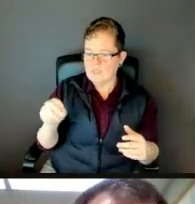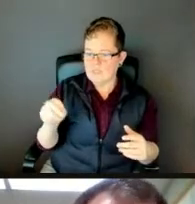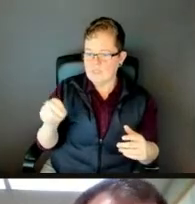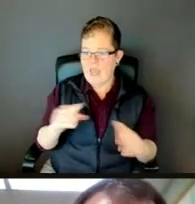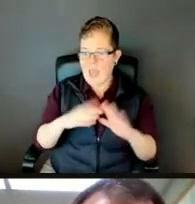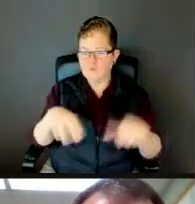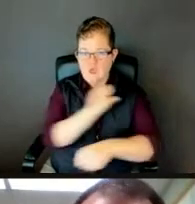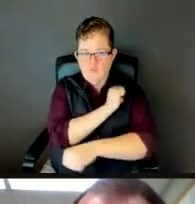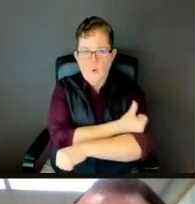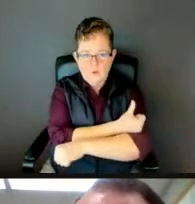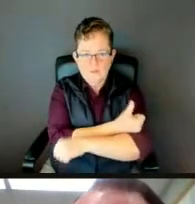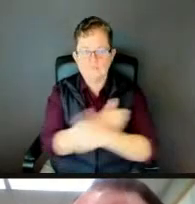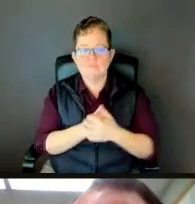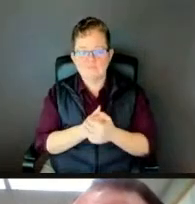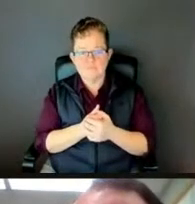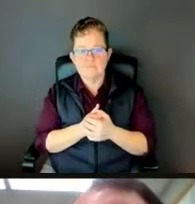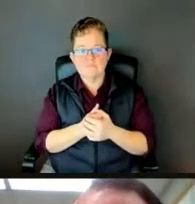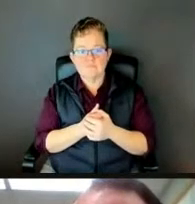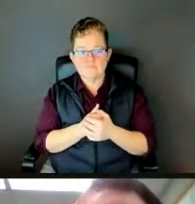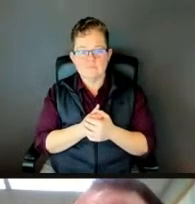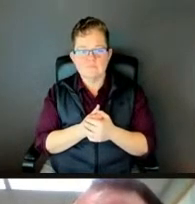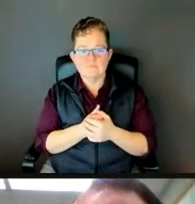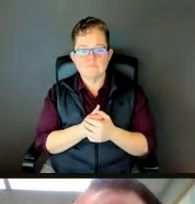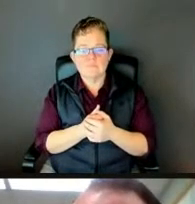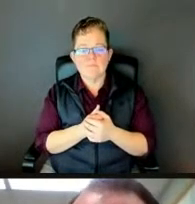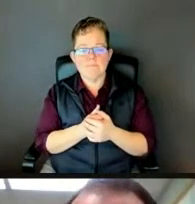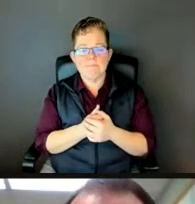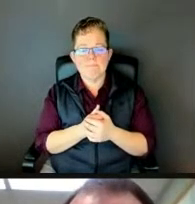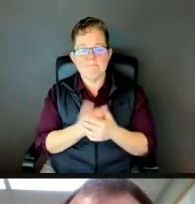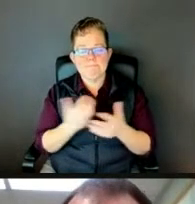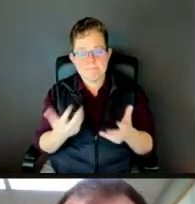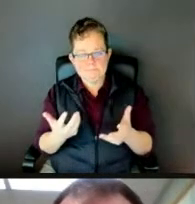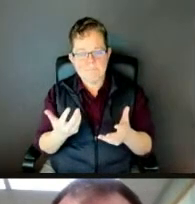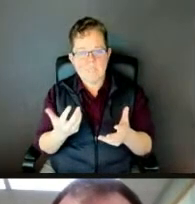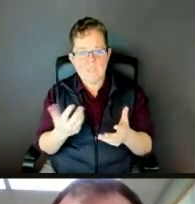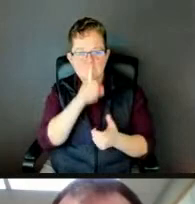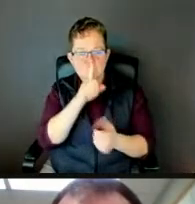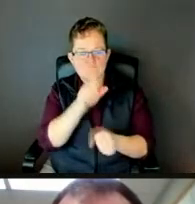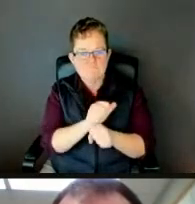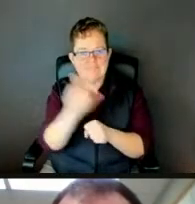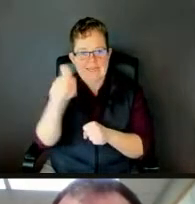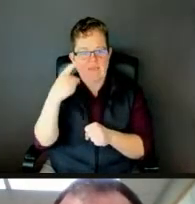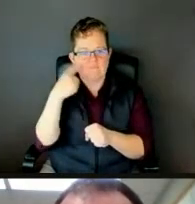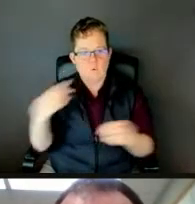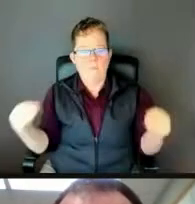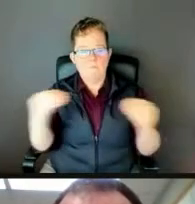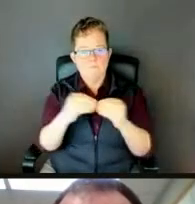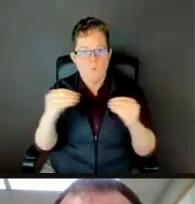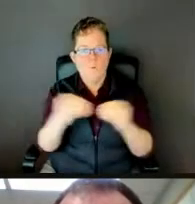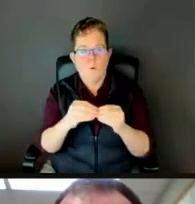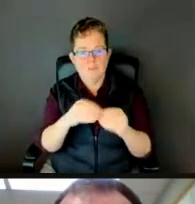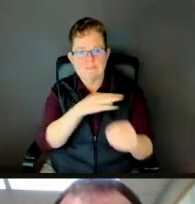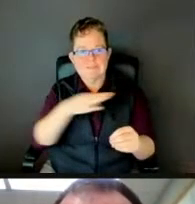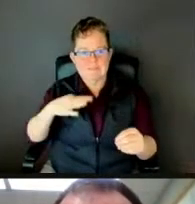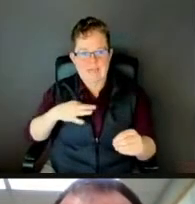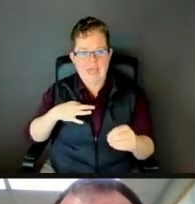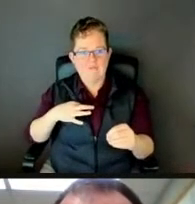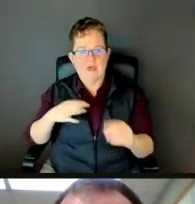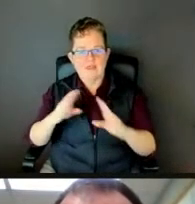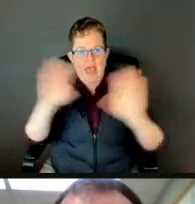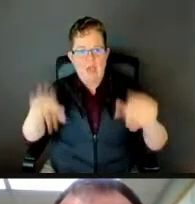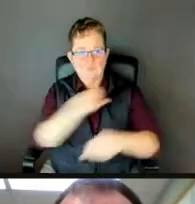Authority, on the call as well. There certainly is a need for more capacity at the Housing